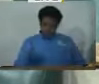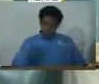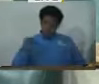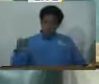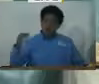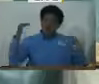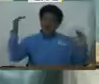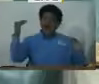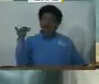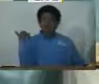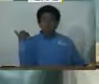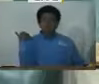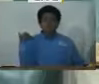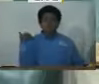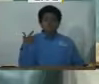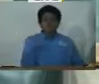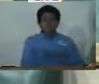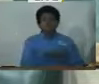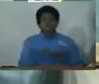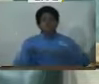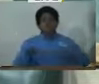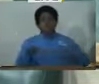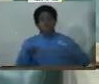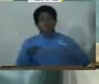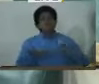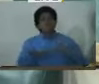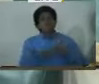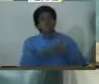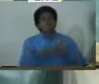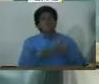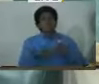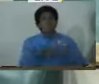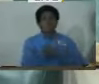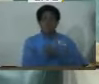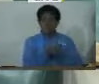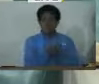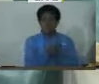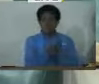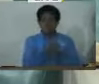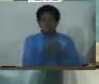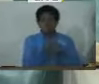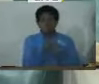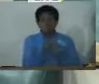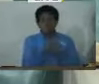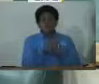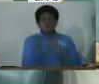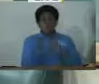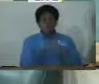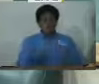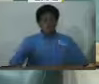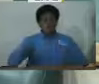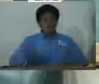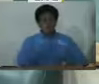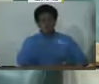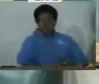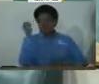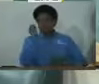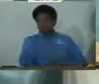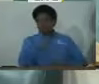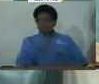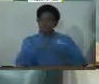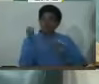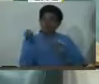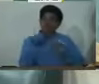duty to exemplify the laws of the land and the policies which we espouse and advocate.